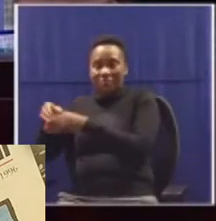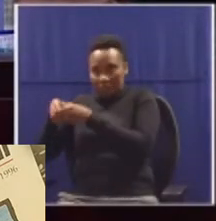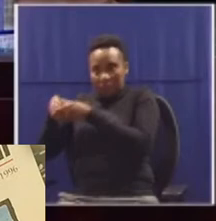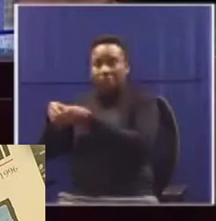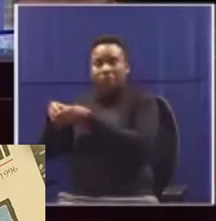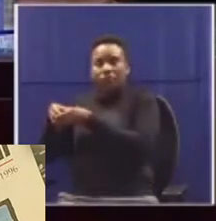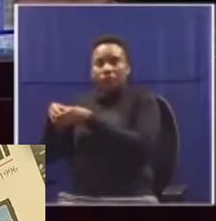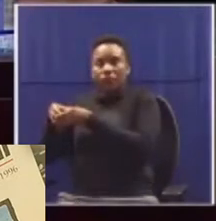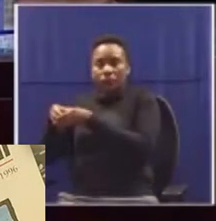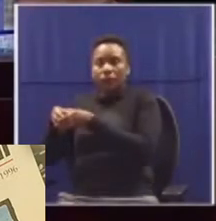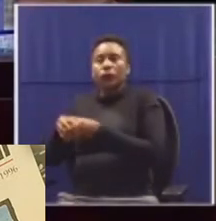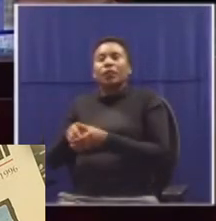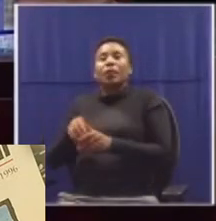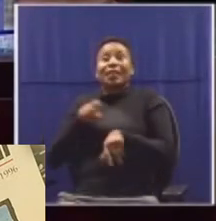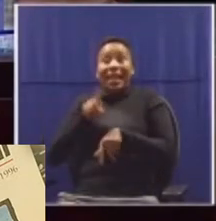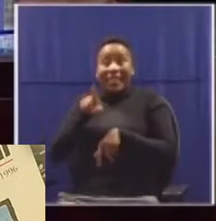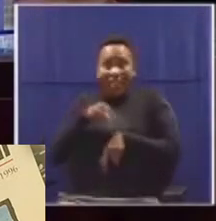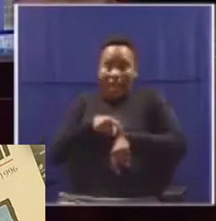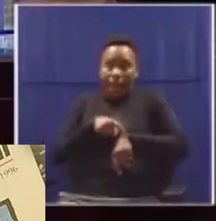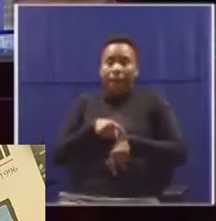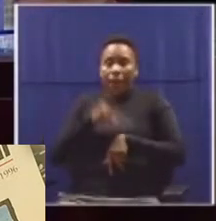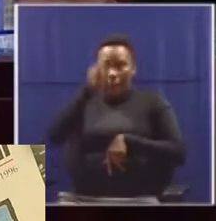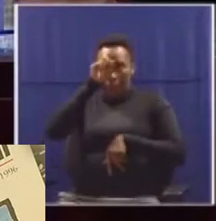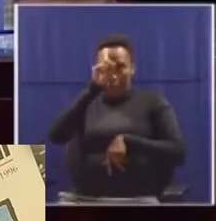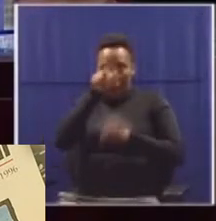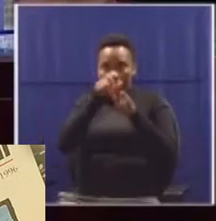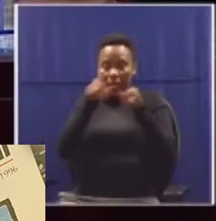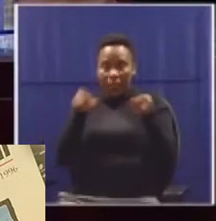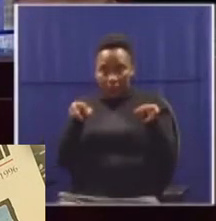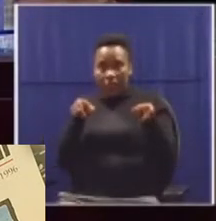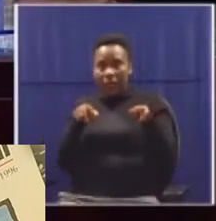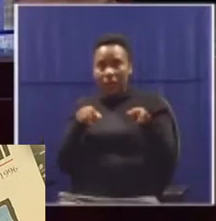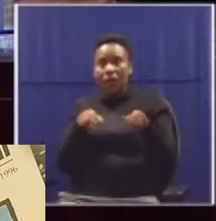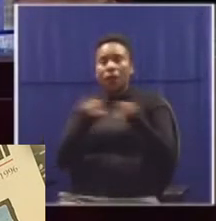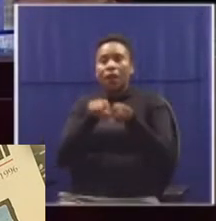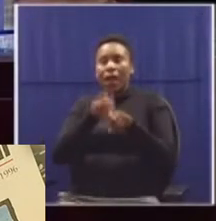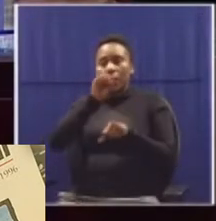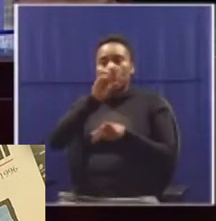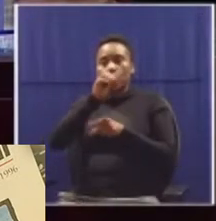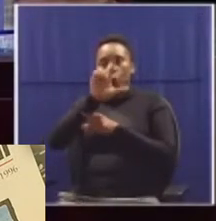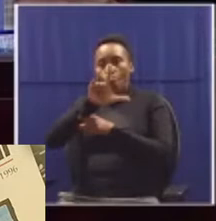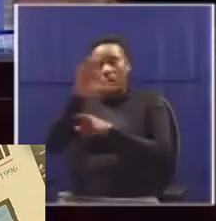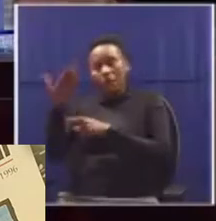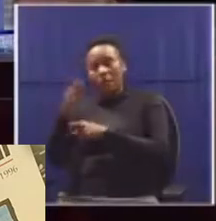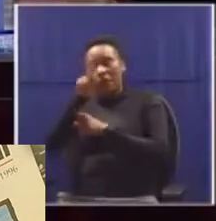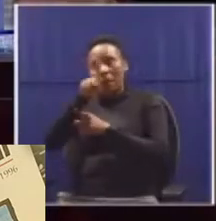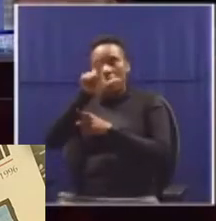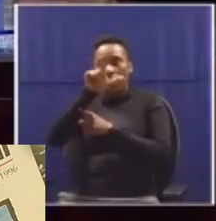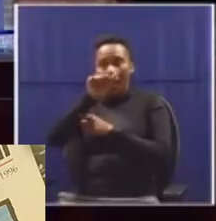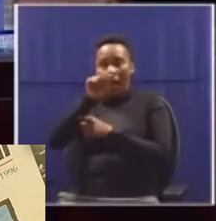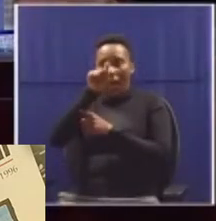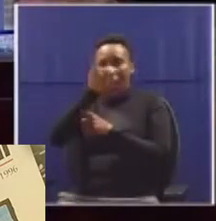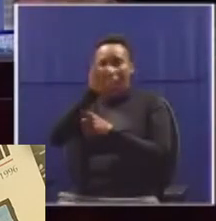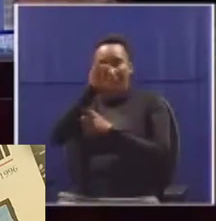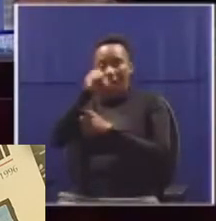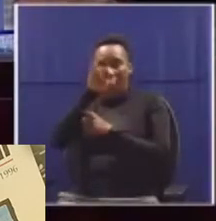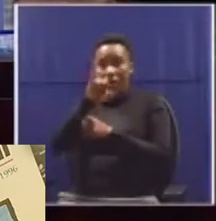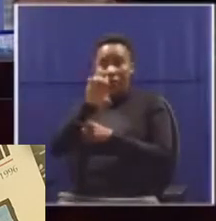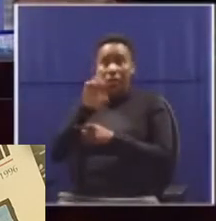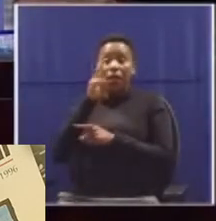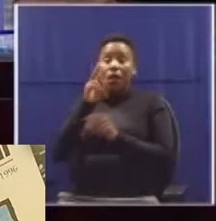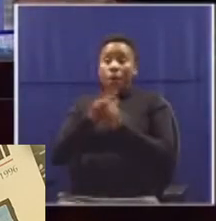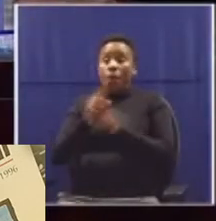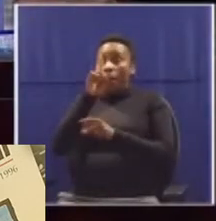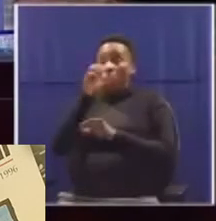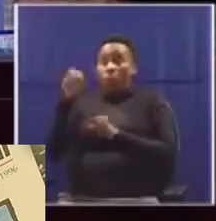while African people uh it's so like you have observed 100 years ago not merely